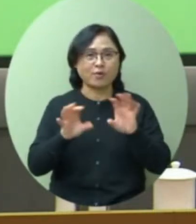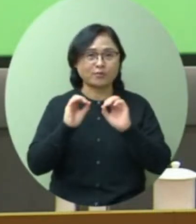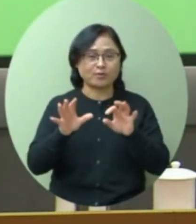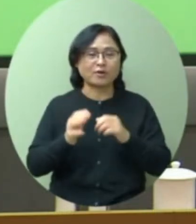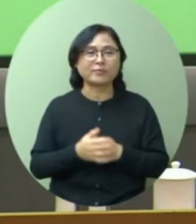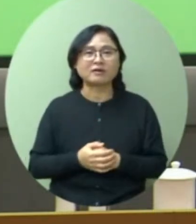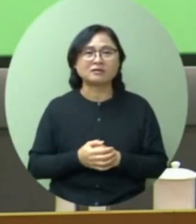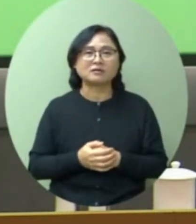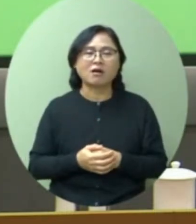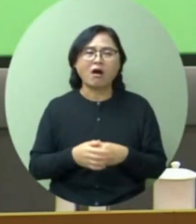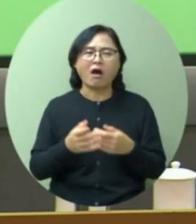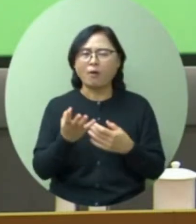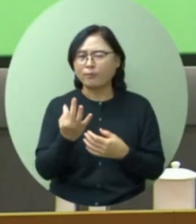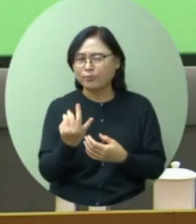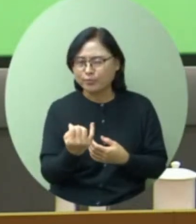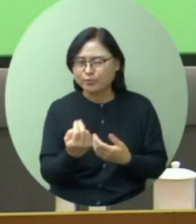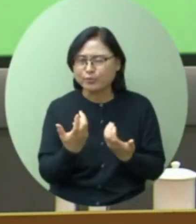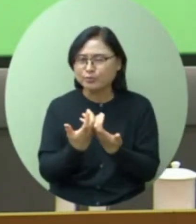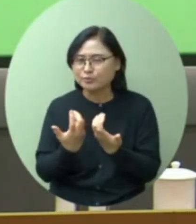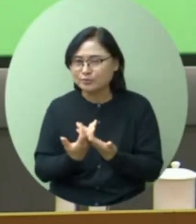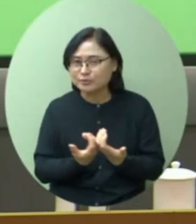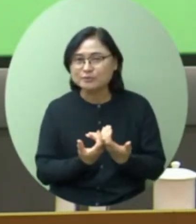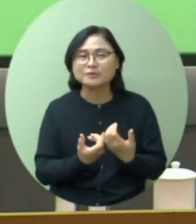In my policy address,